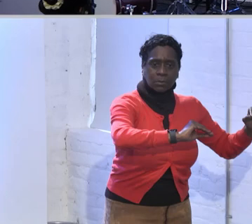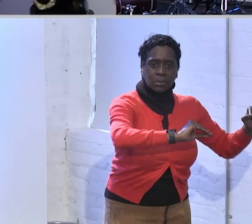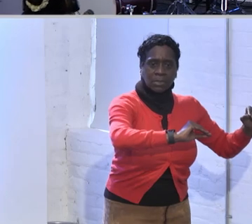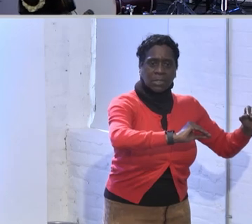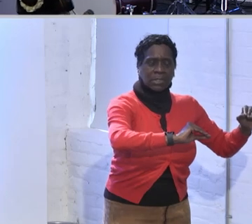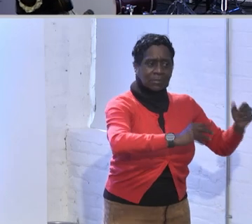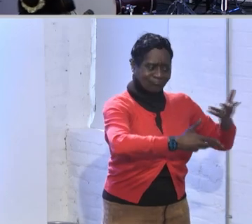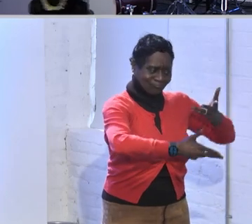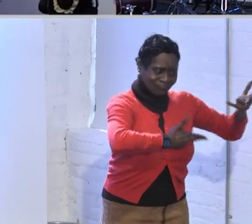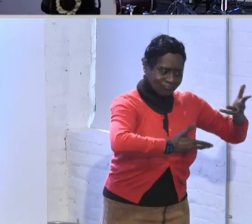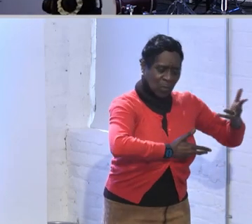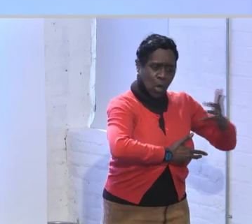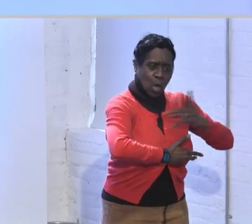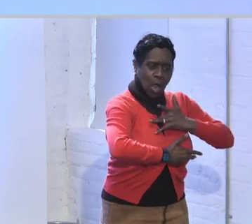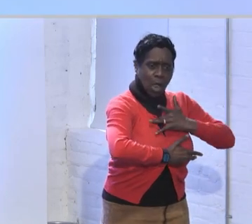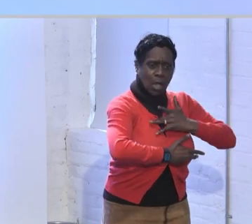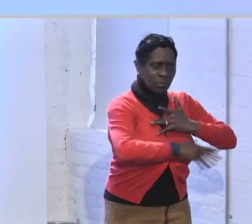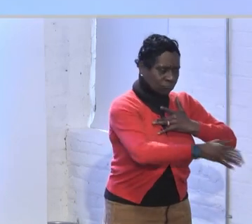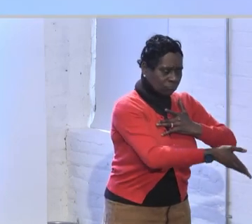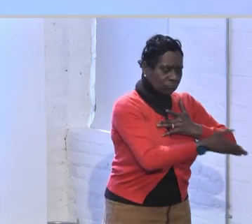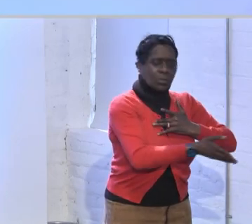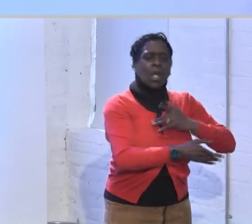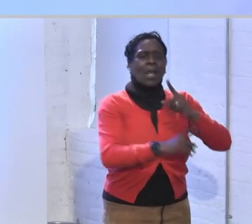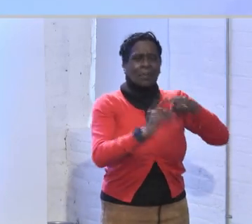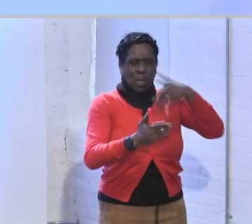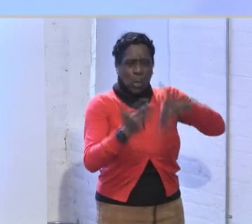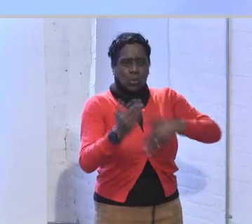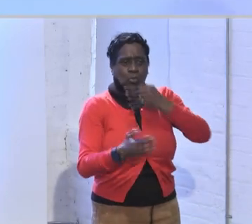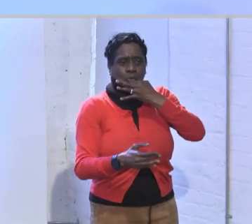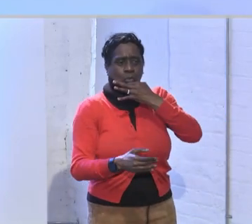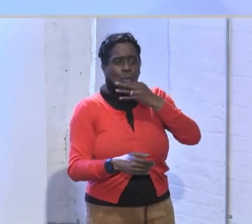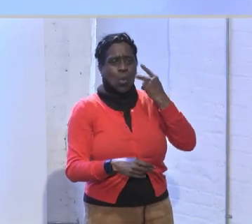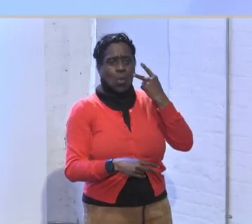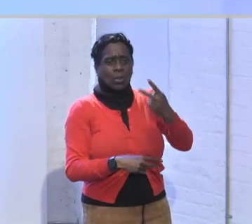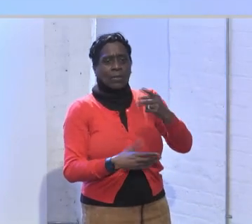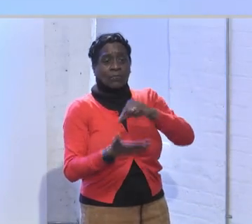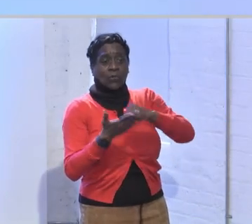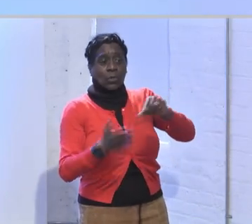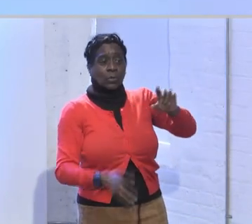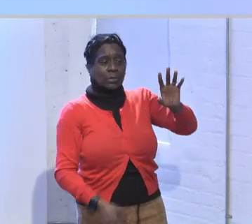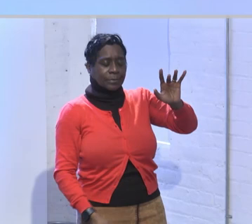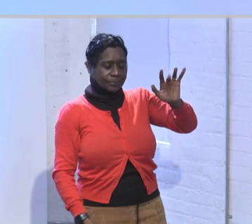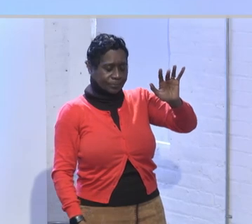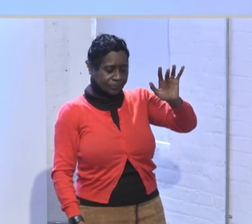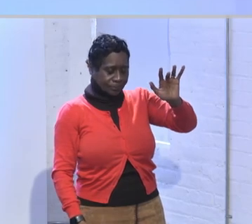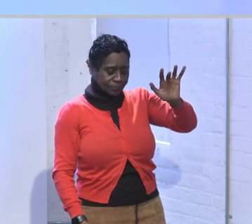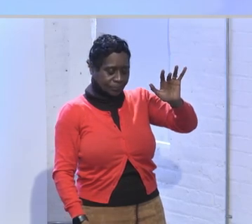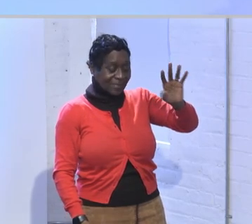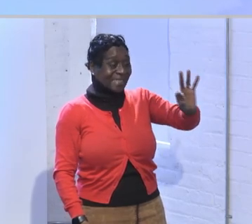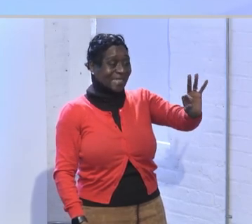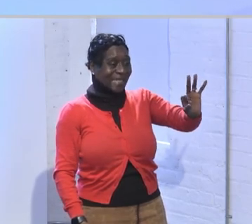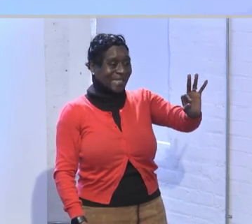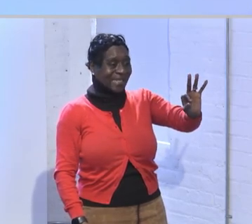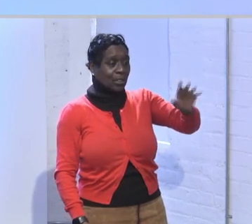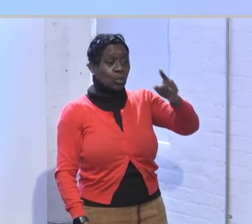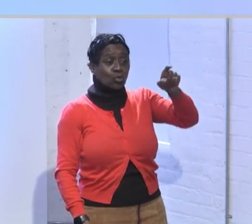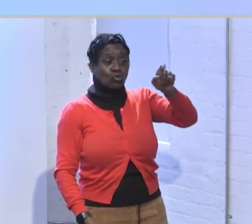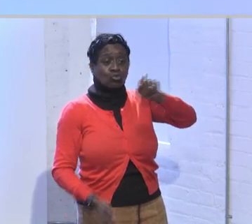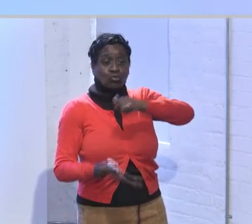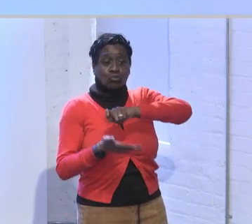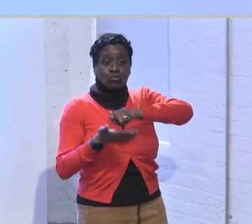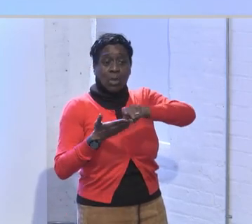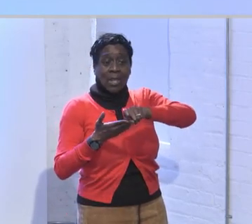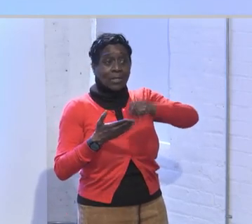talk. And then let me close it very quickly with this. Look at verse Verse 9, thou shalt write them upon